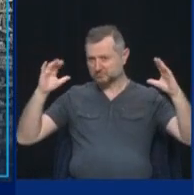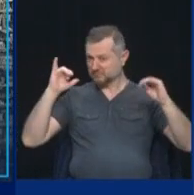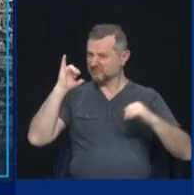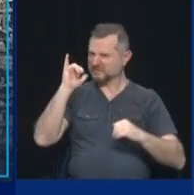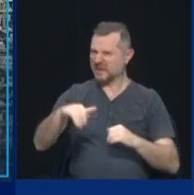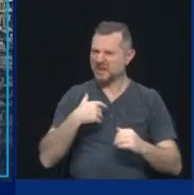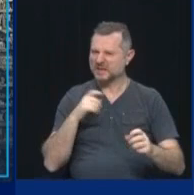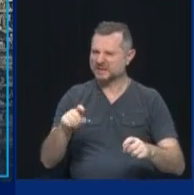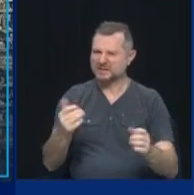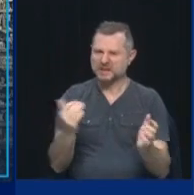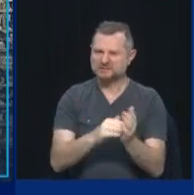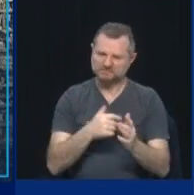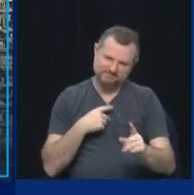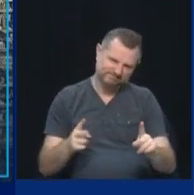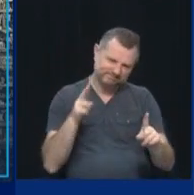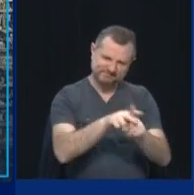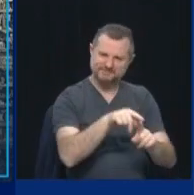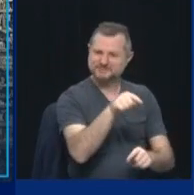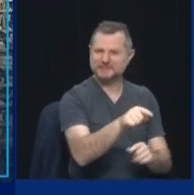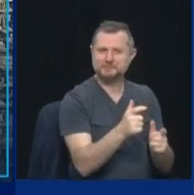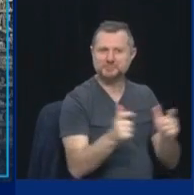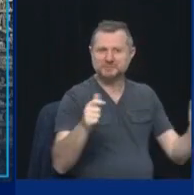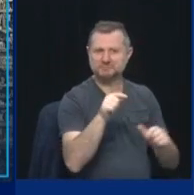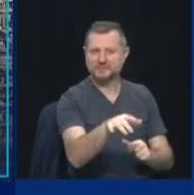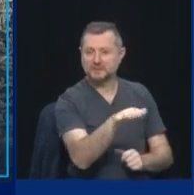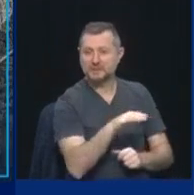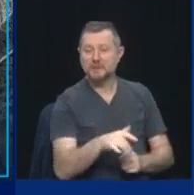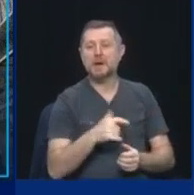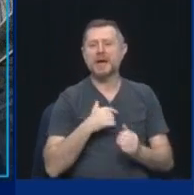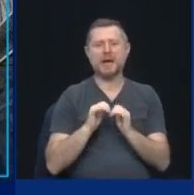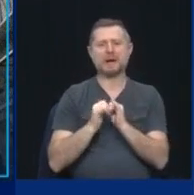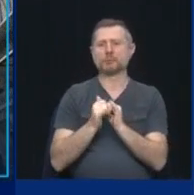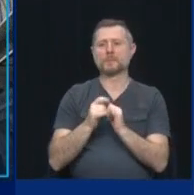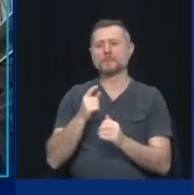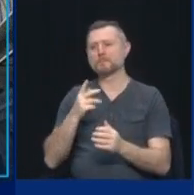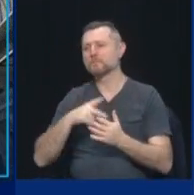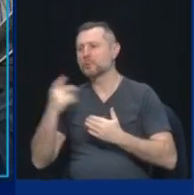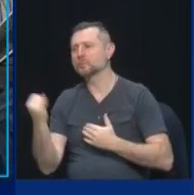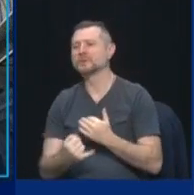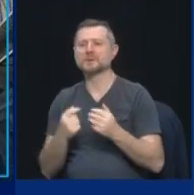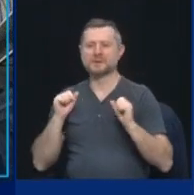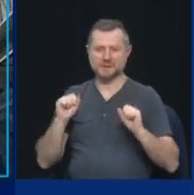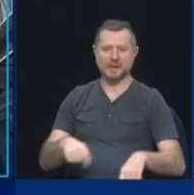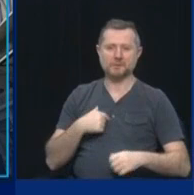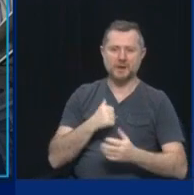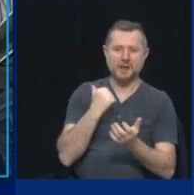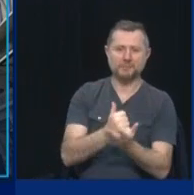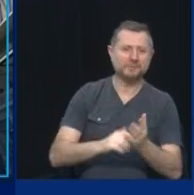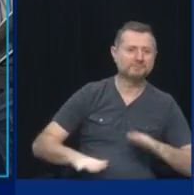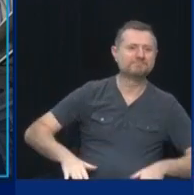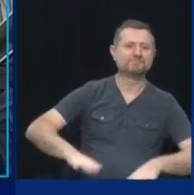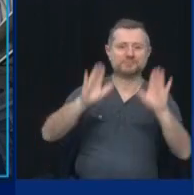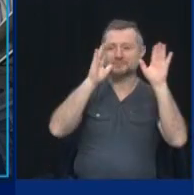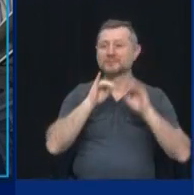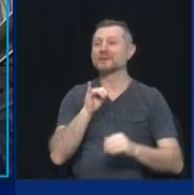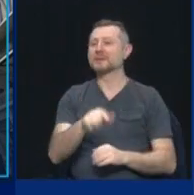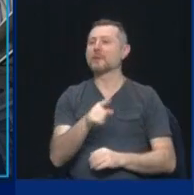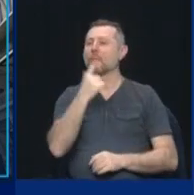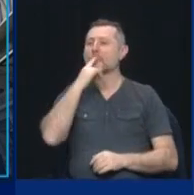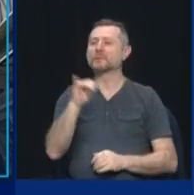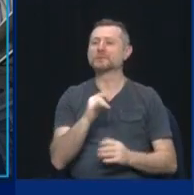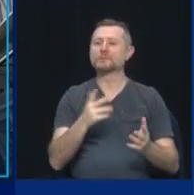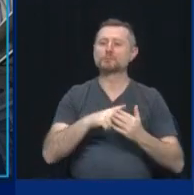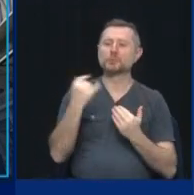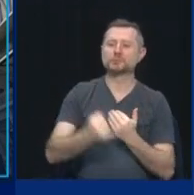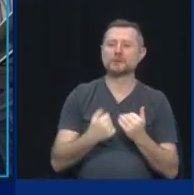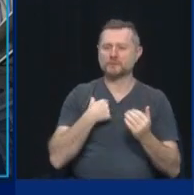What's a big project to reinvigorate the economy? What's a big project where we can show